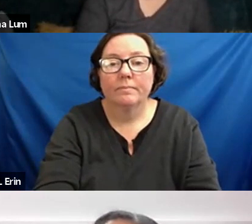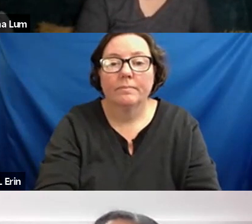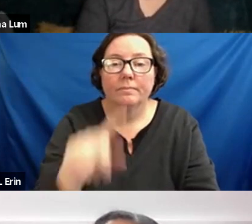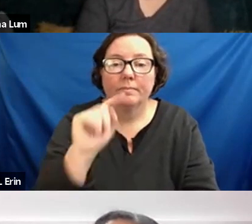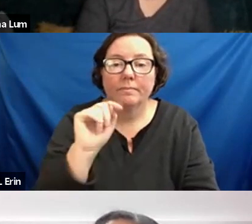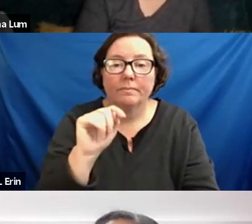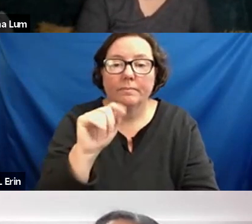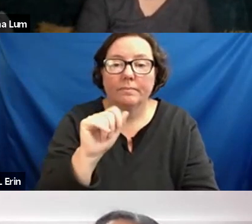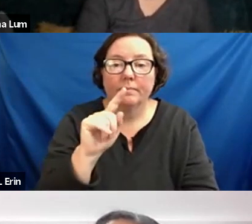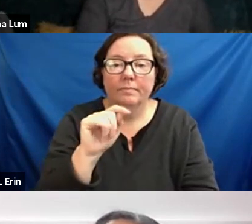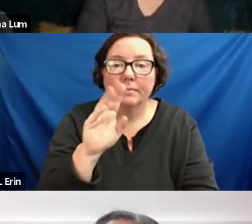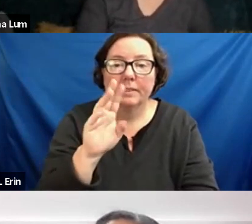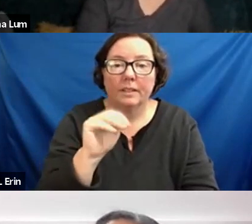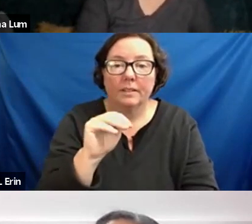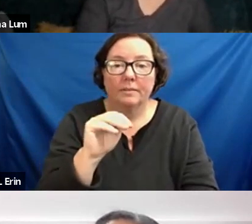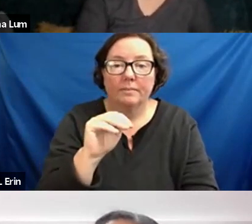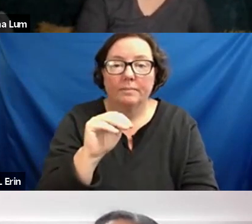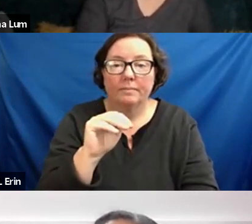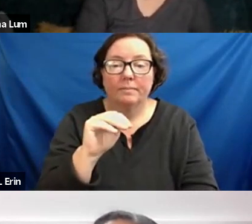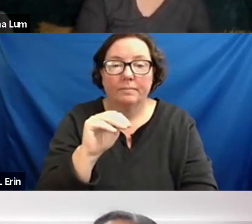They may be double muted.